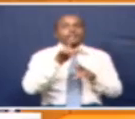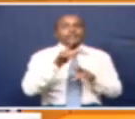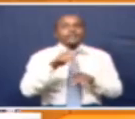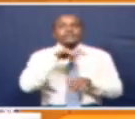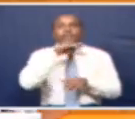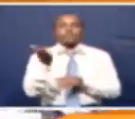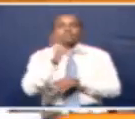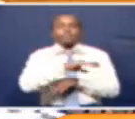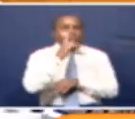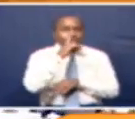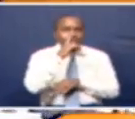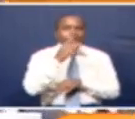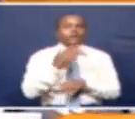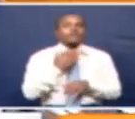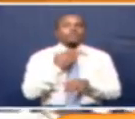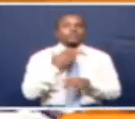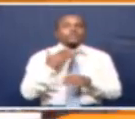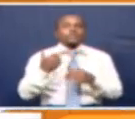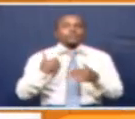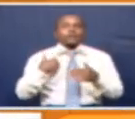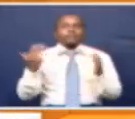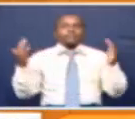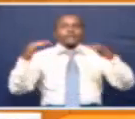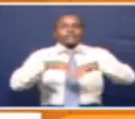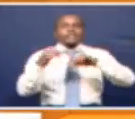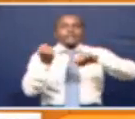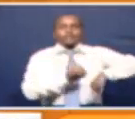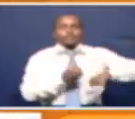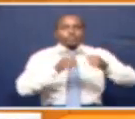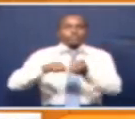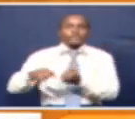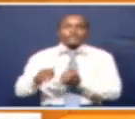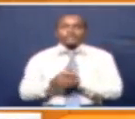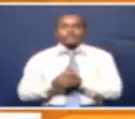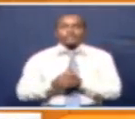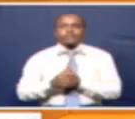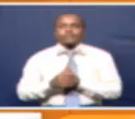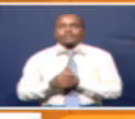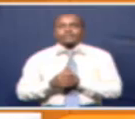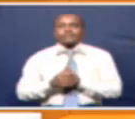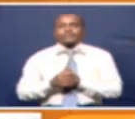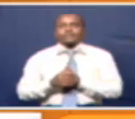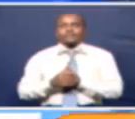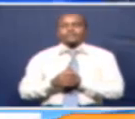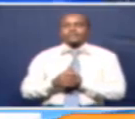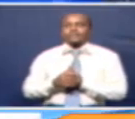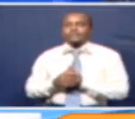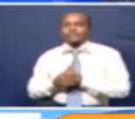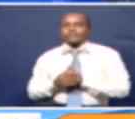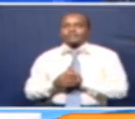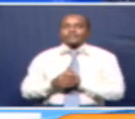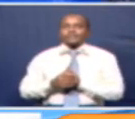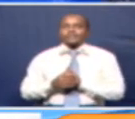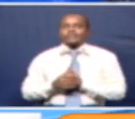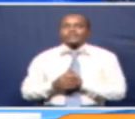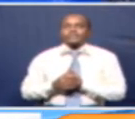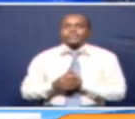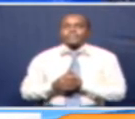home. And we wanted to have a rally. How come you didn't have one for one? I think everyone. We wanted to have a rally at Uhuru. But how come you didn't receive in that way? I